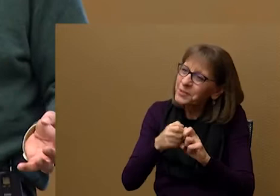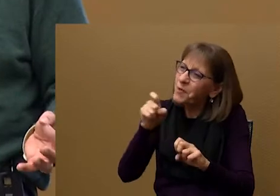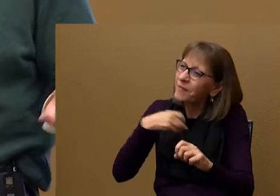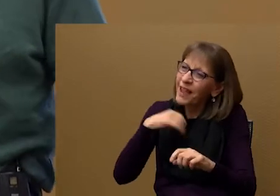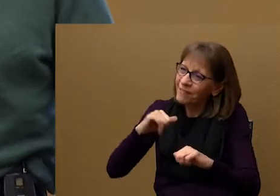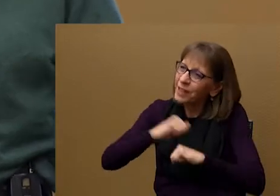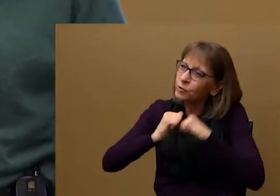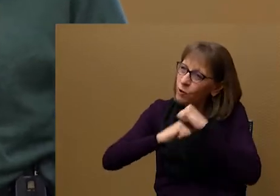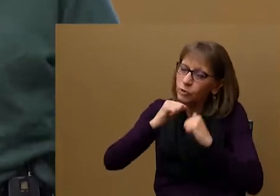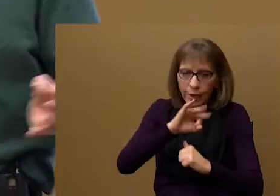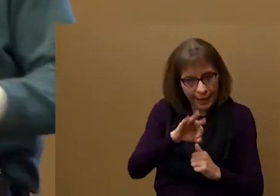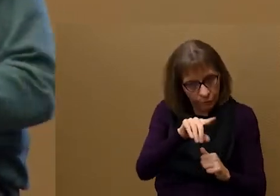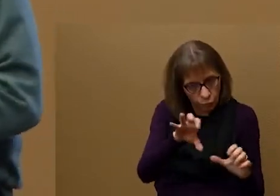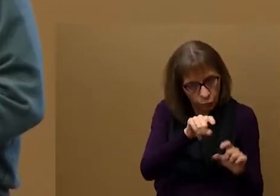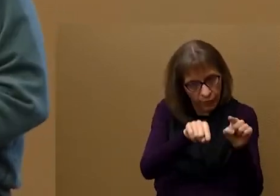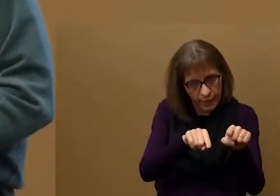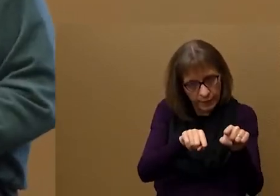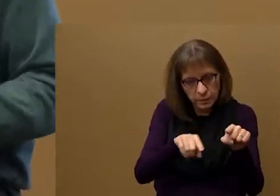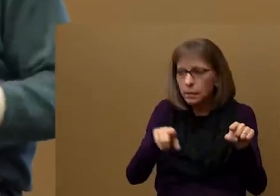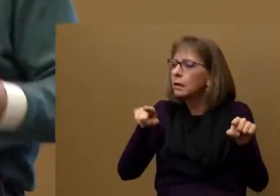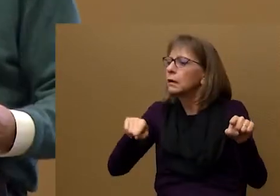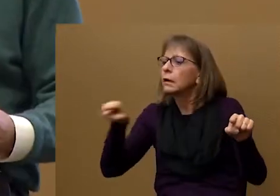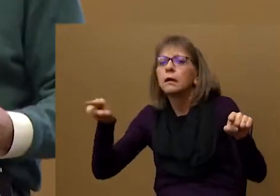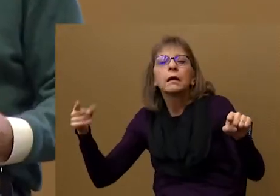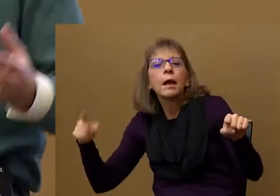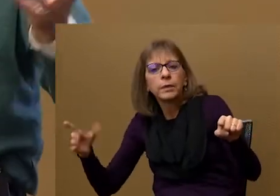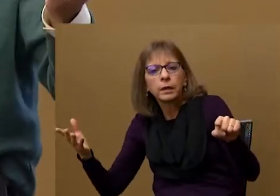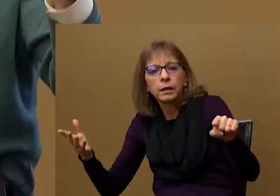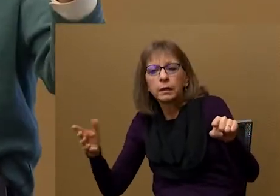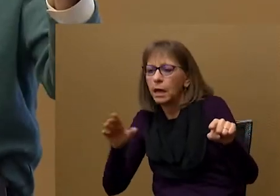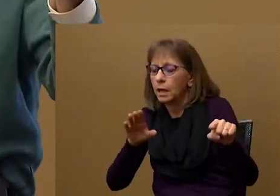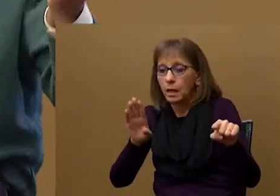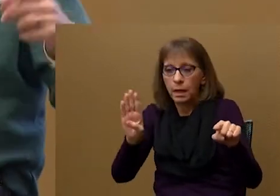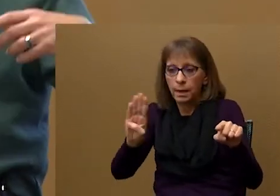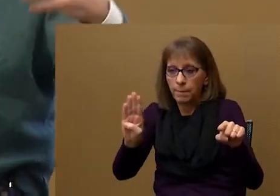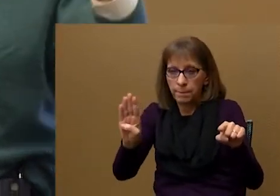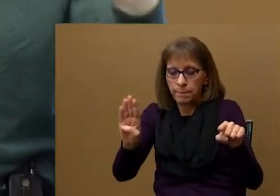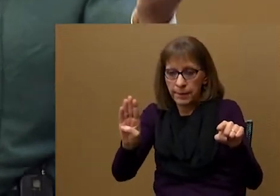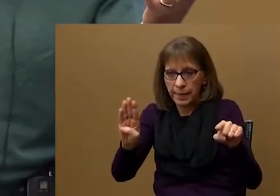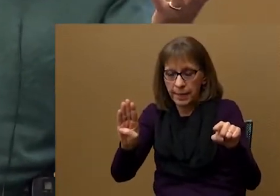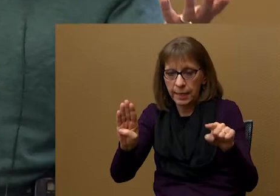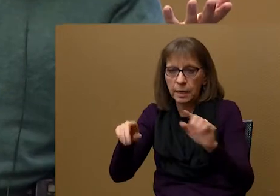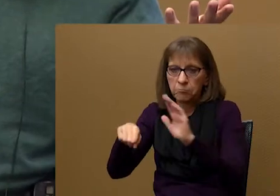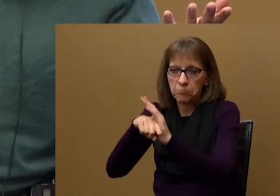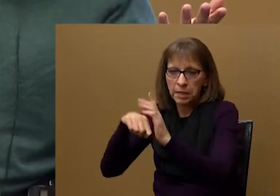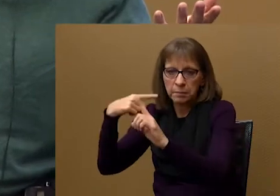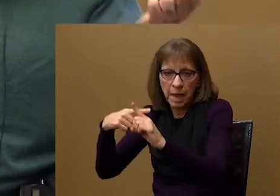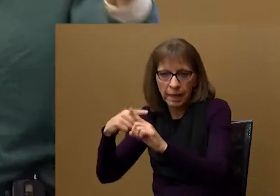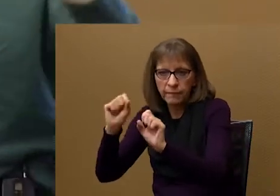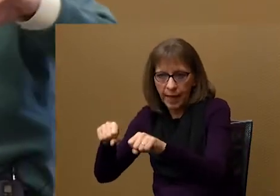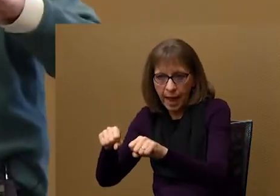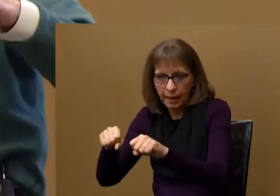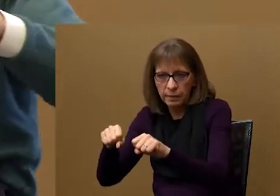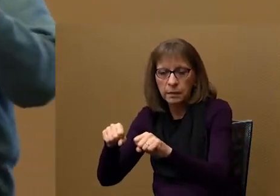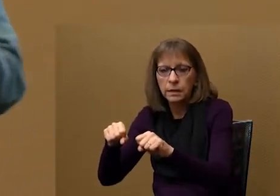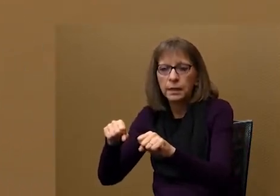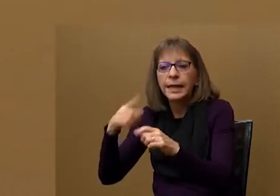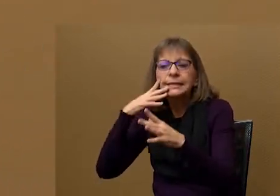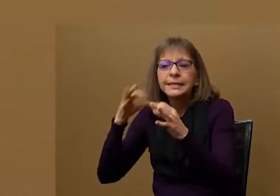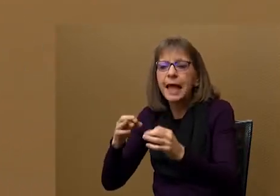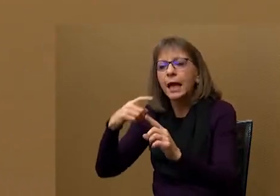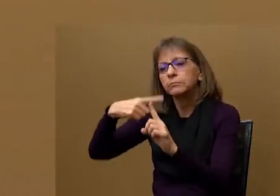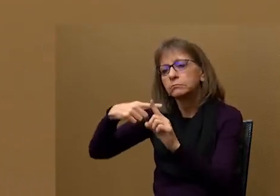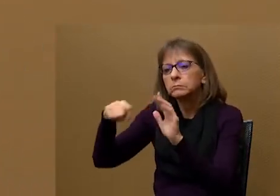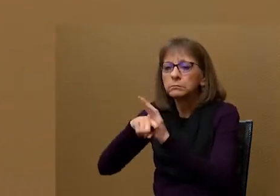that structure. If A, then B or C. And not only that, you have to say B, how's B pro and B con?